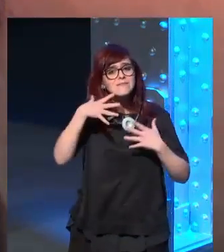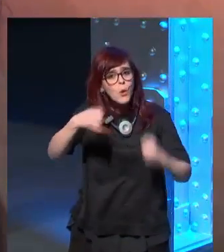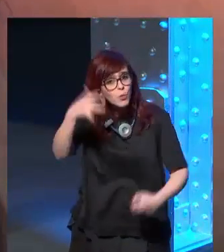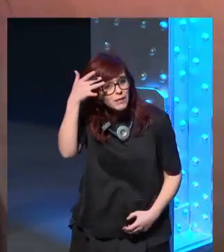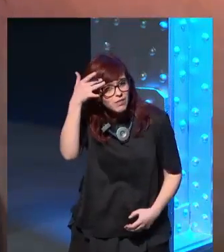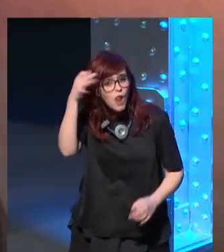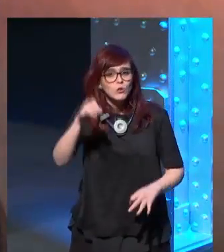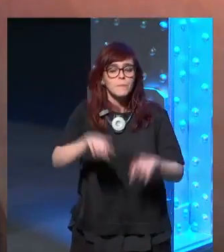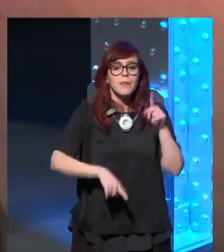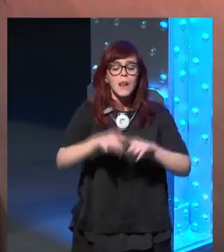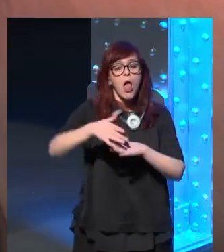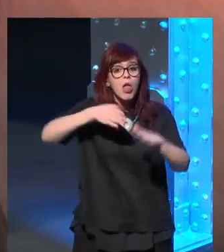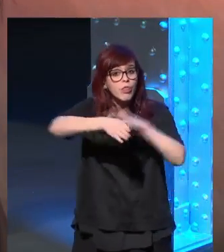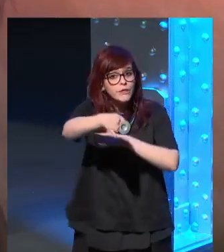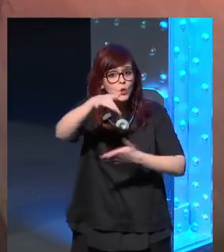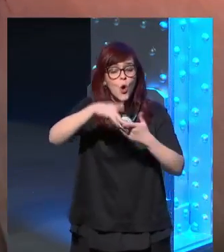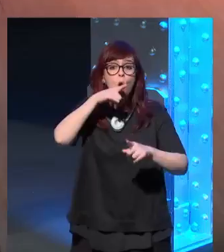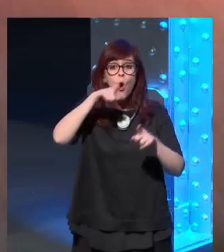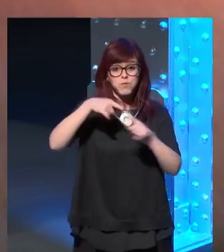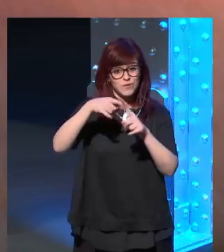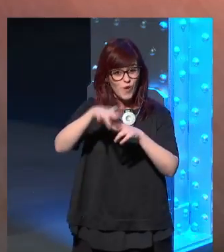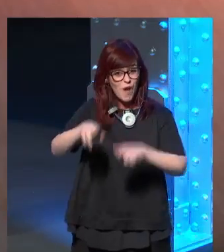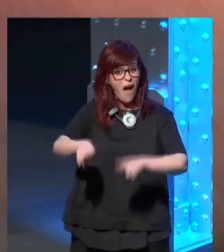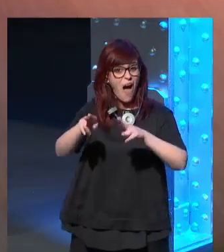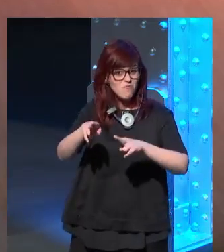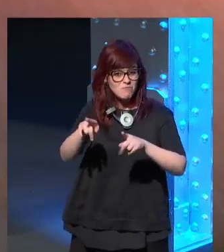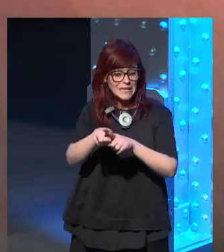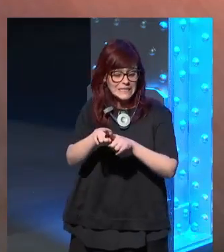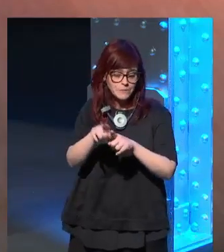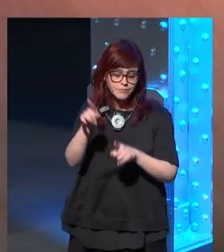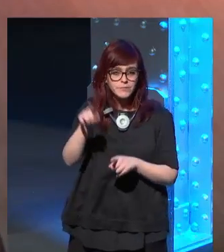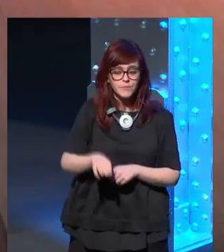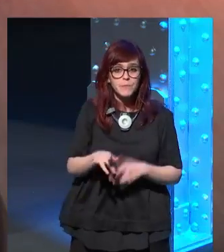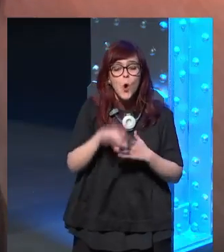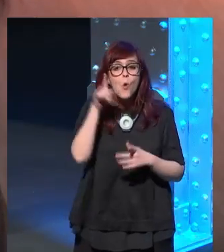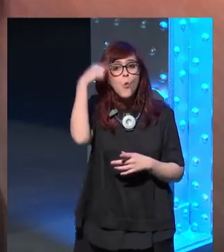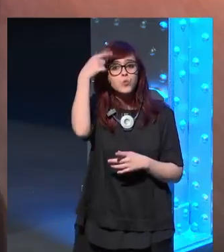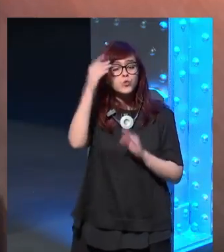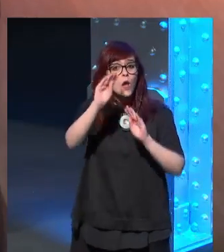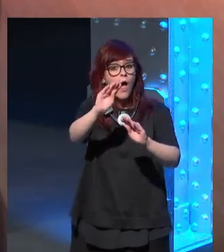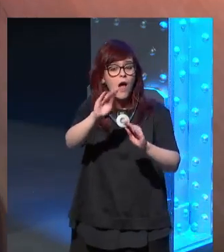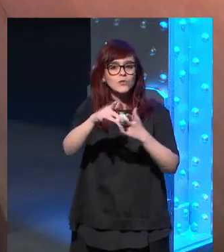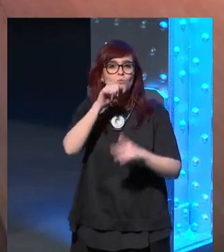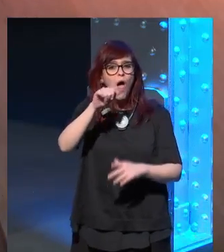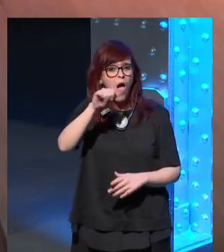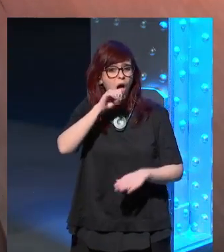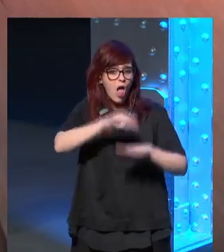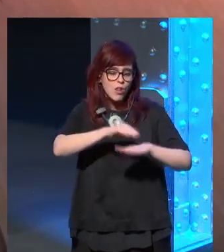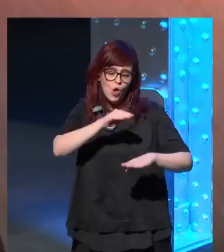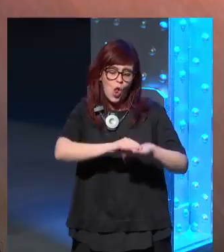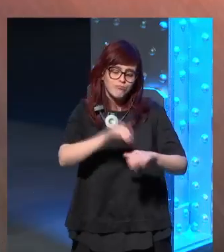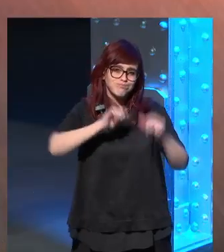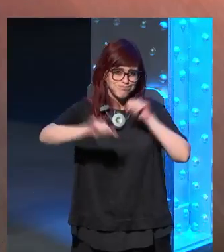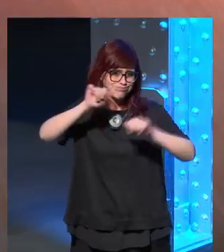access to weapons, but also a binge drinking culture. So a lot of people have been drinking before committing suicide. So you have